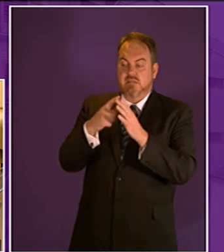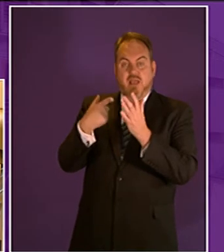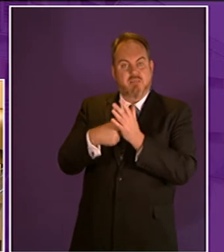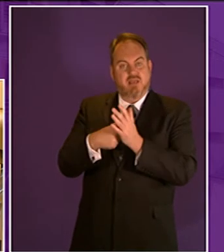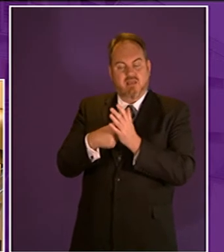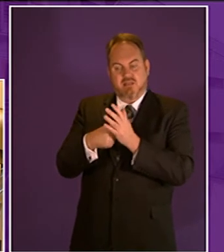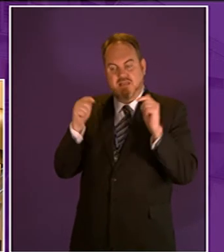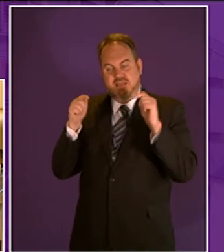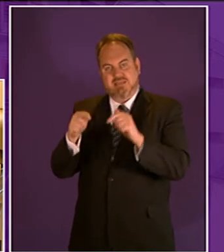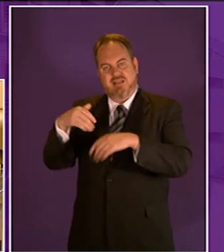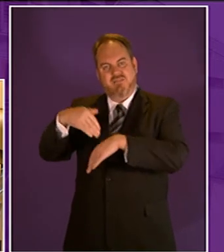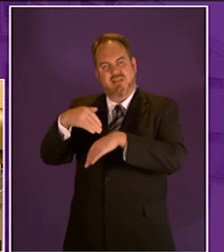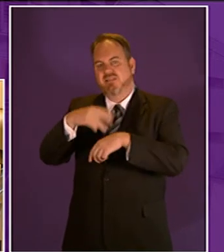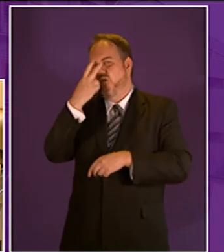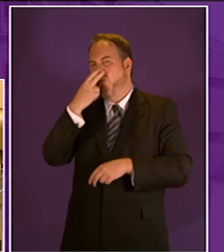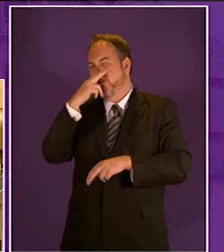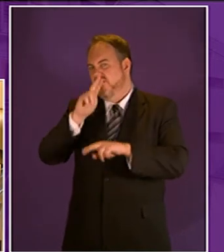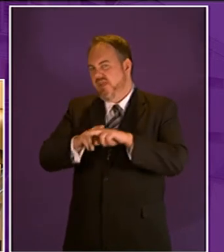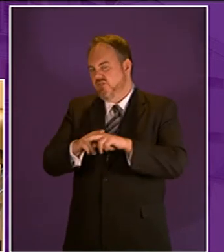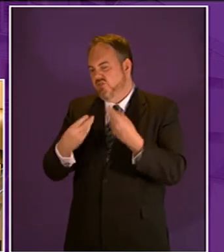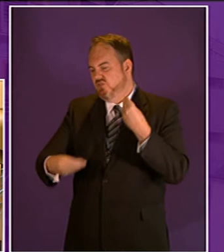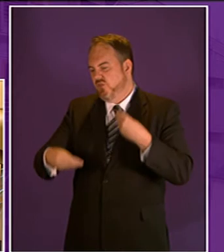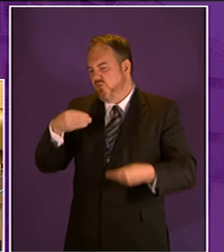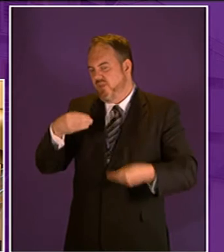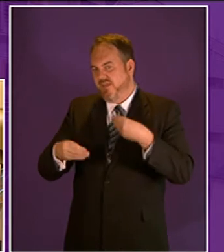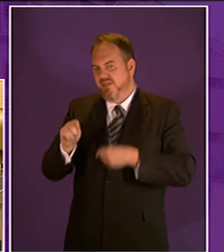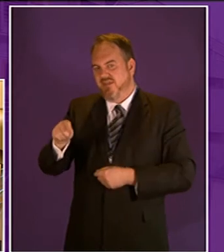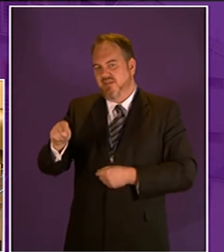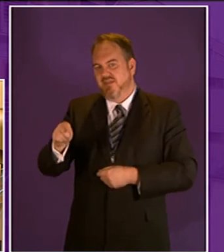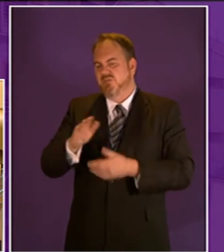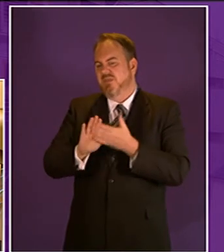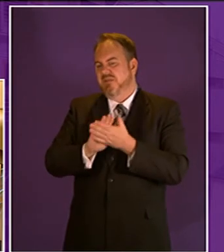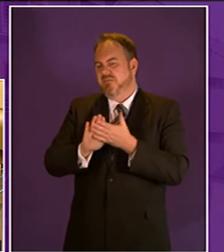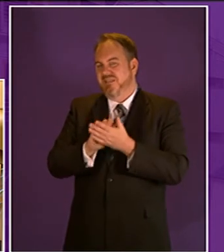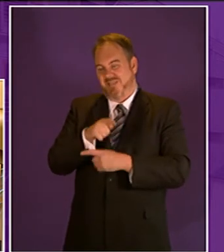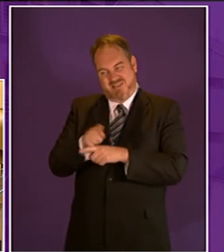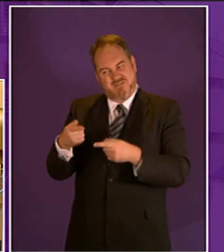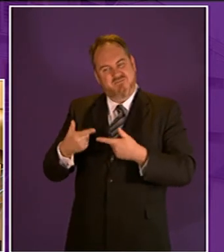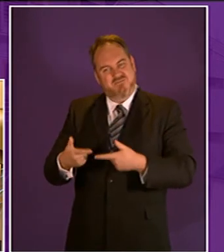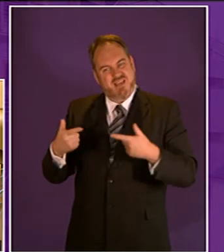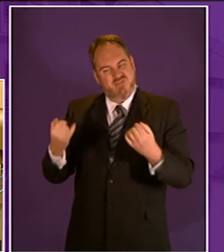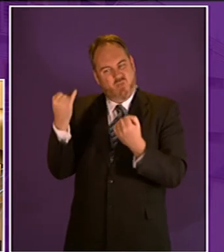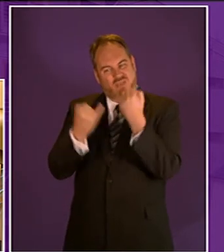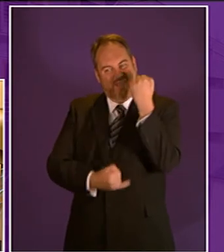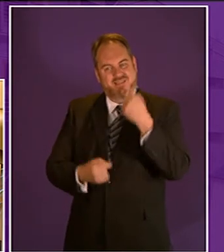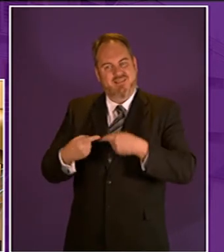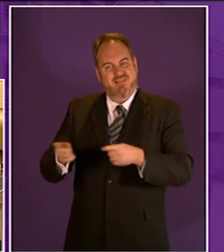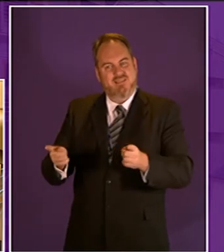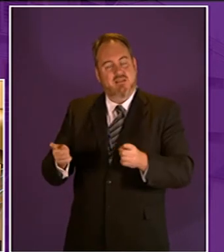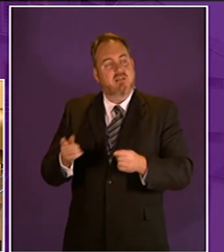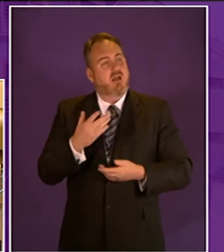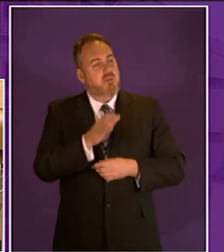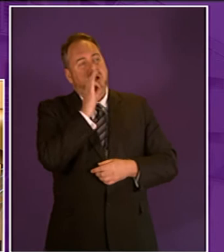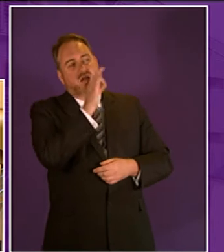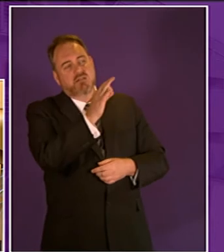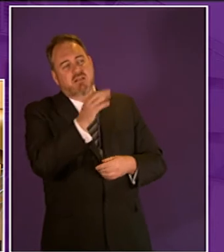obsolete software and, critically, the publicising of that vulnerability, can the Cabinet